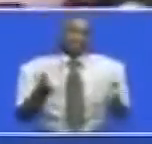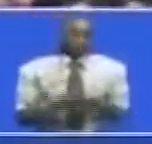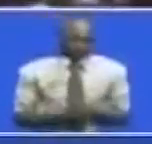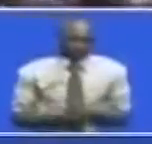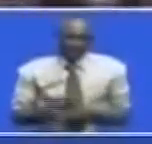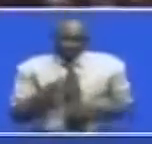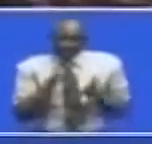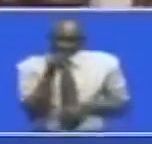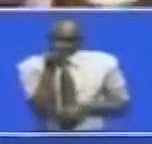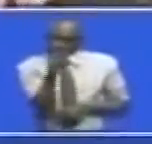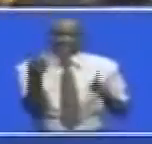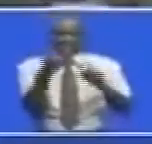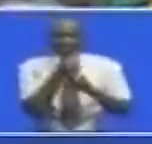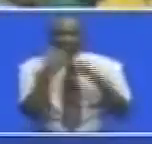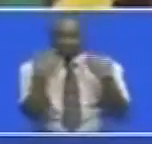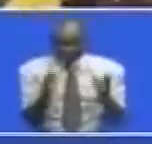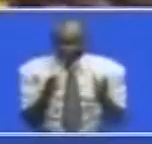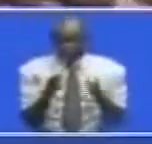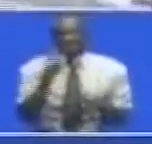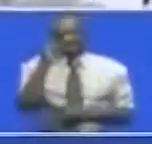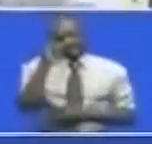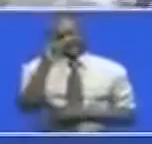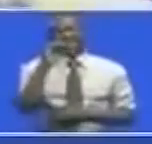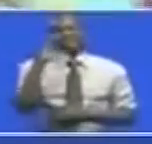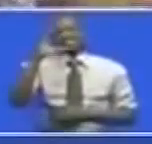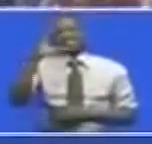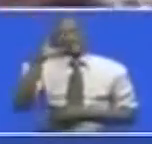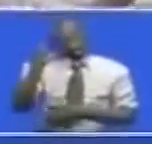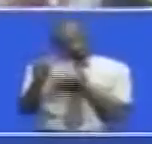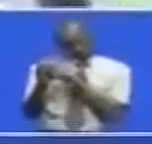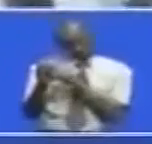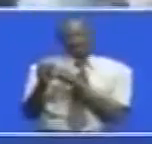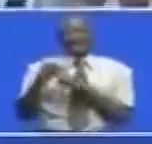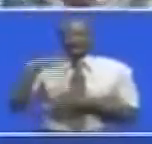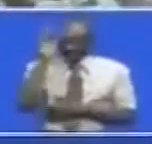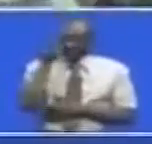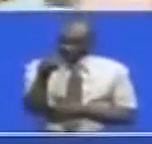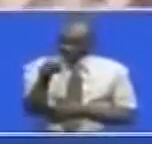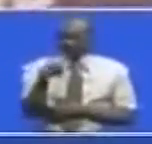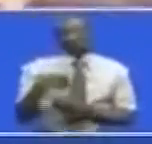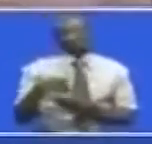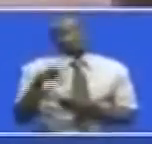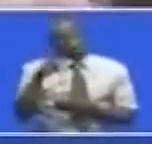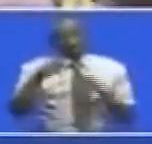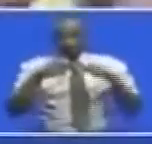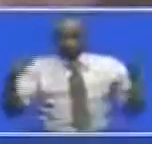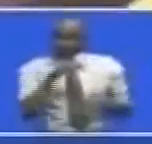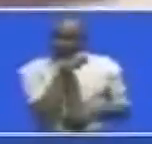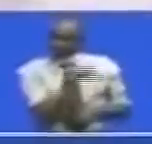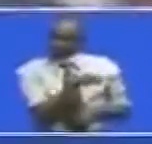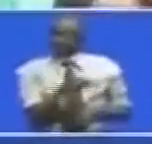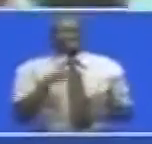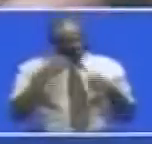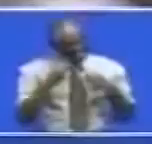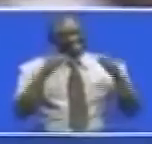But even with that accomplishment, Independence Party Chama Cha Mapinduzi CCM will still remain a colossus, and the opposition has continued to